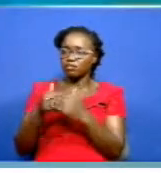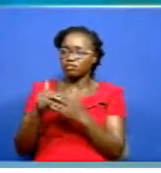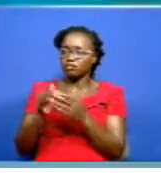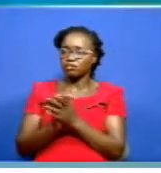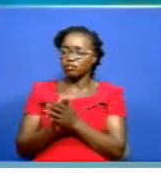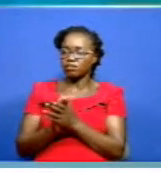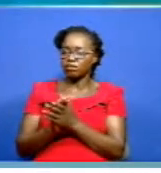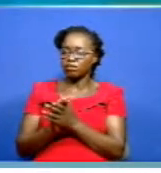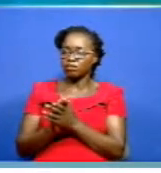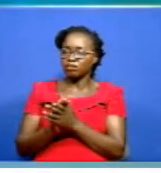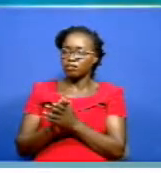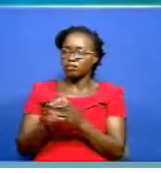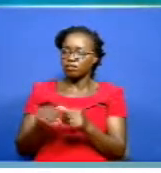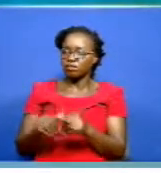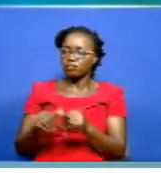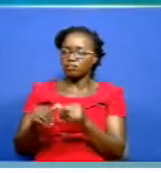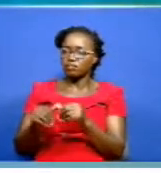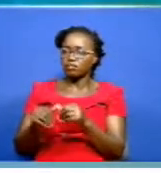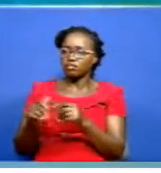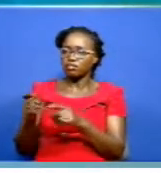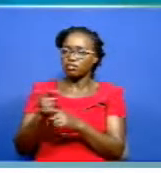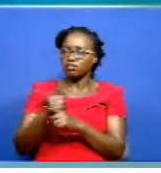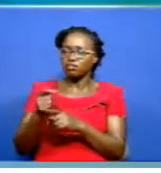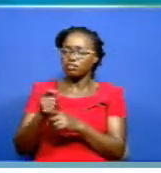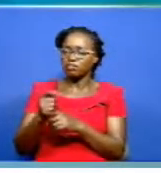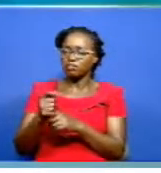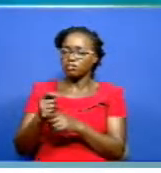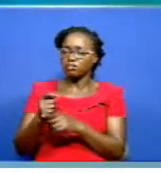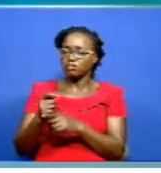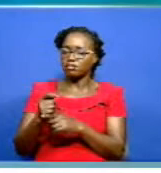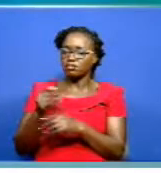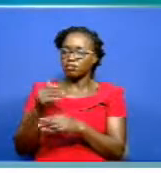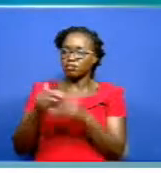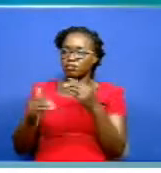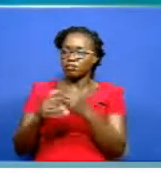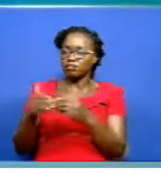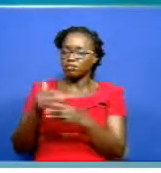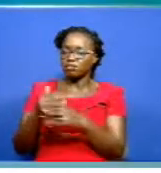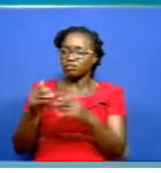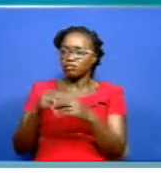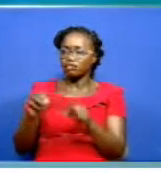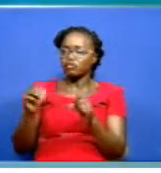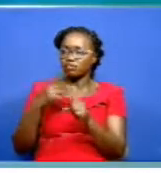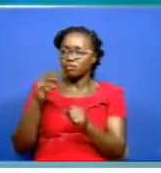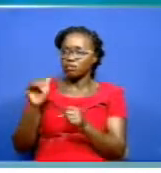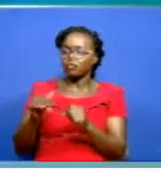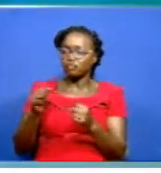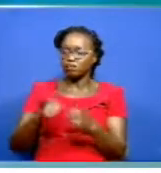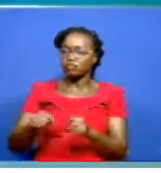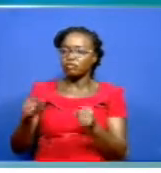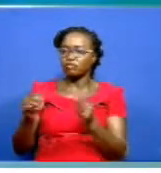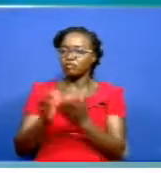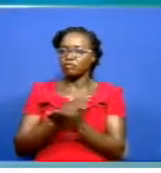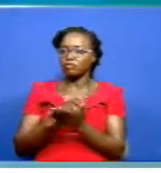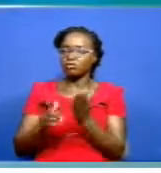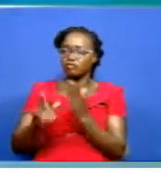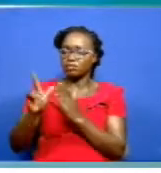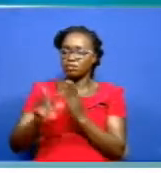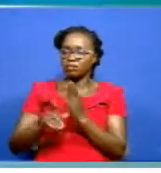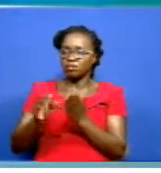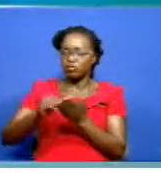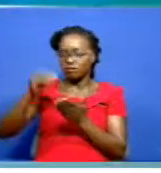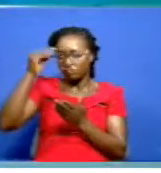course, continually training them, building capacity, so that we could be able to share the lessons learned.